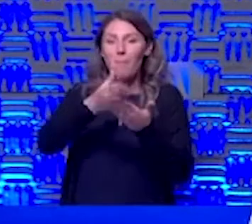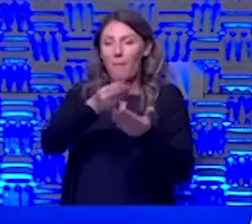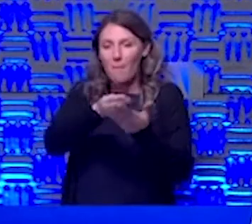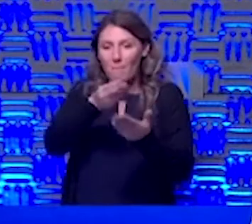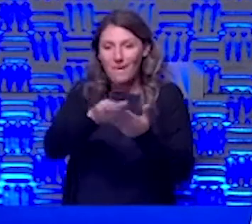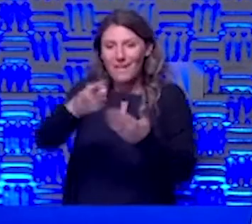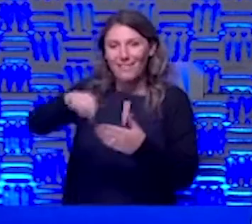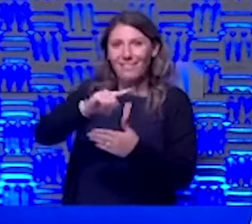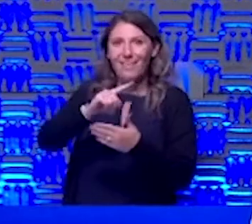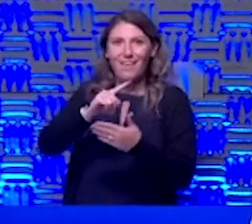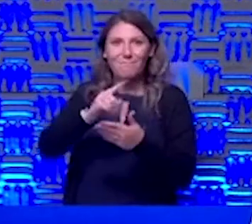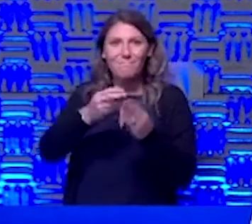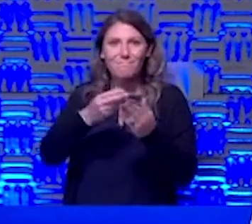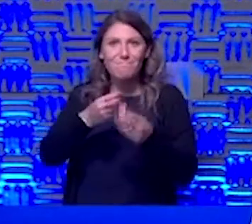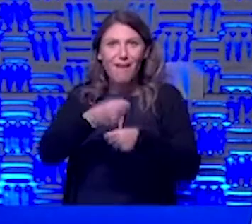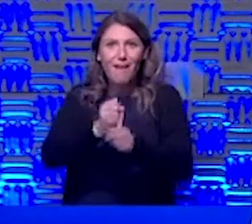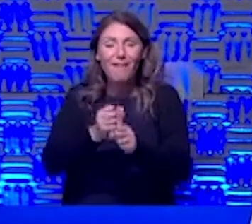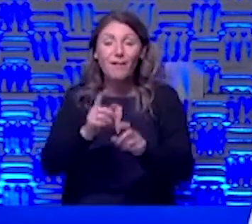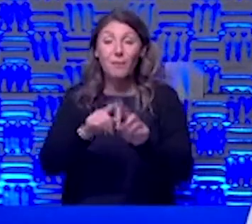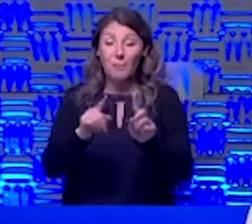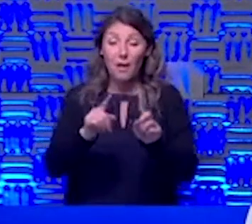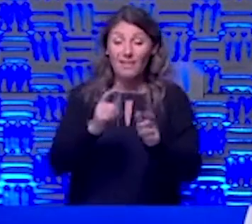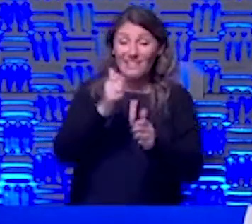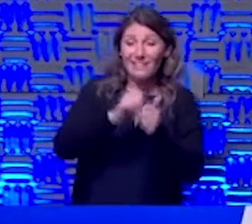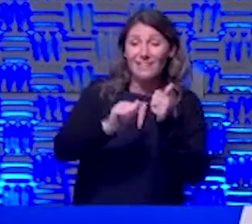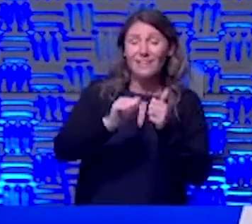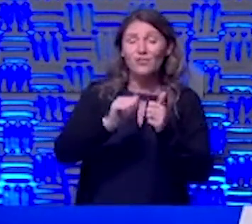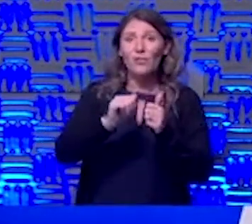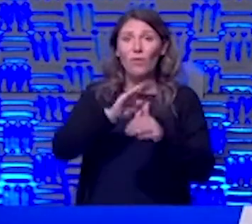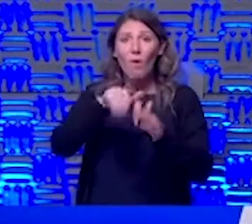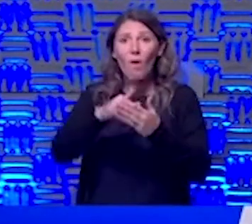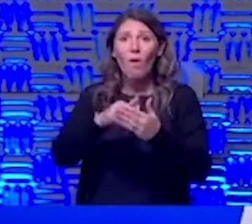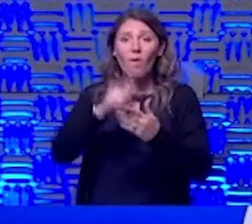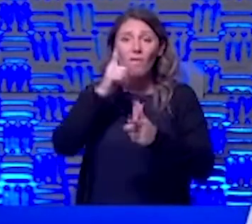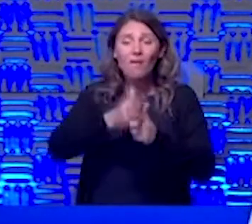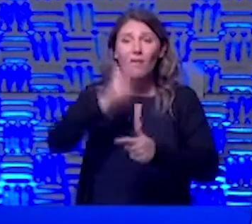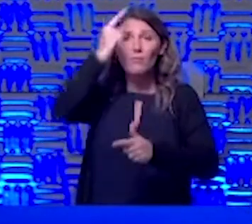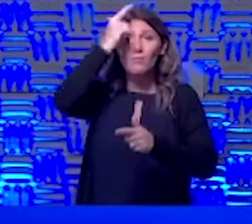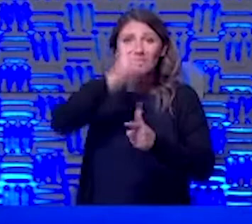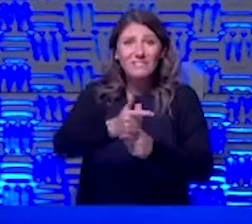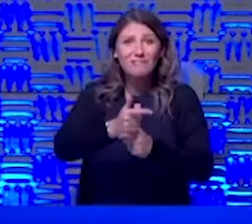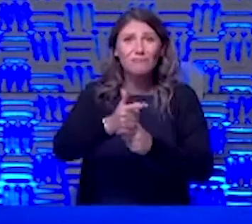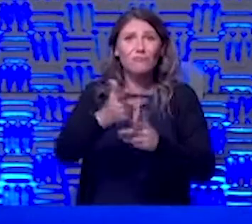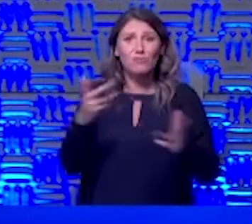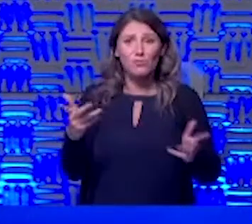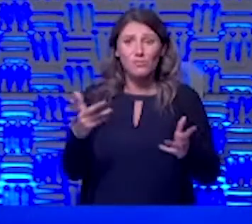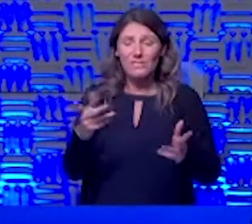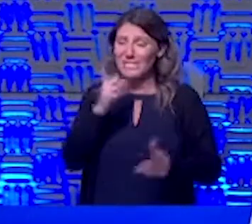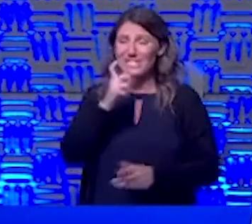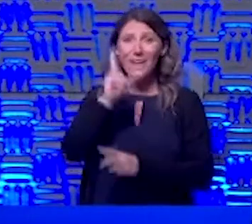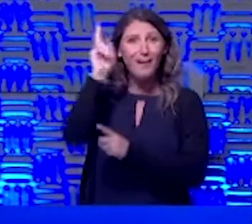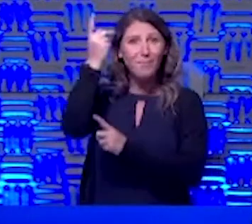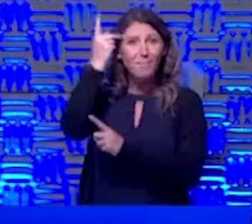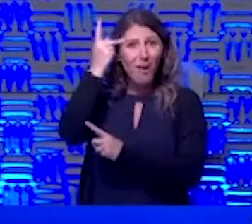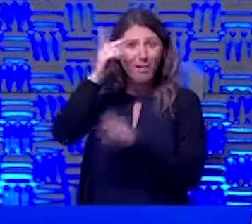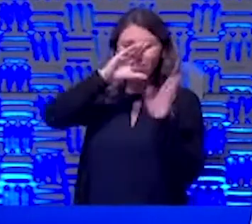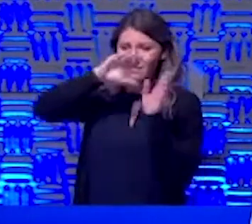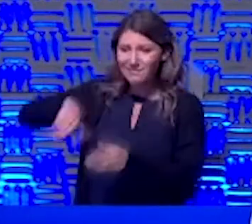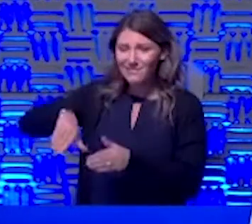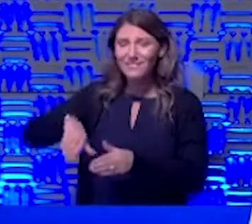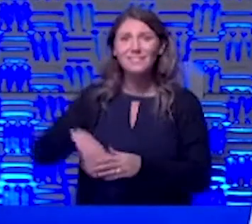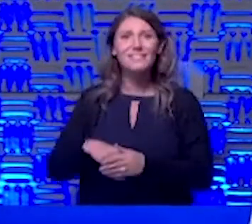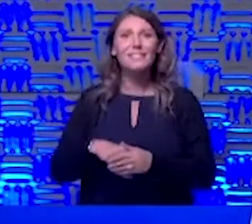this way, we are each our brothers and sisters' keeper. This is not politics. This is